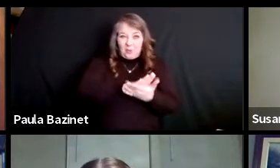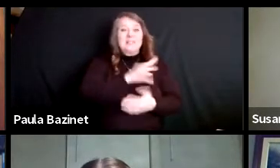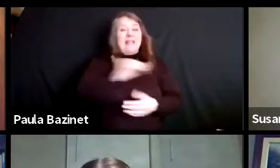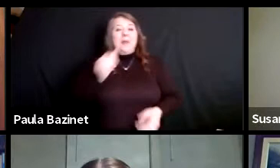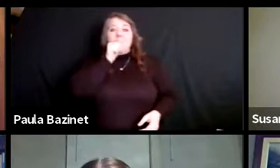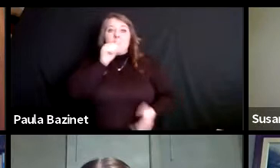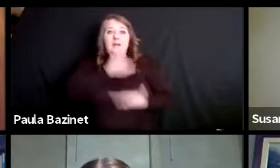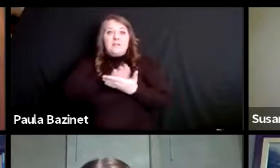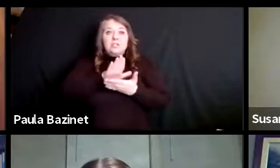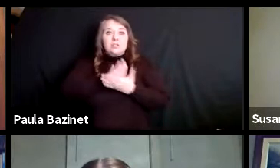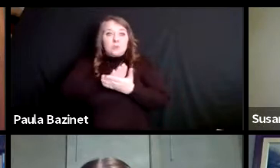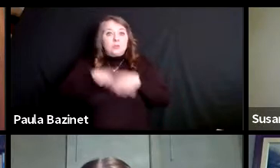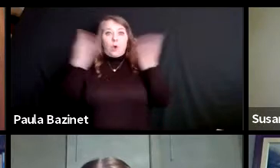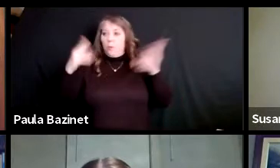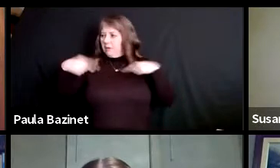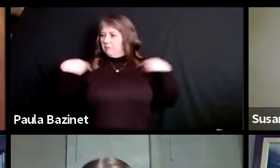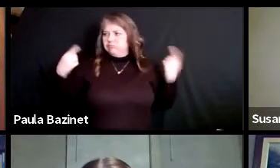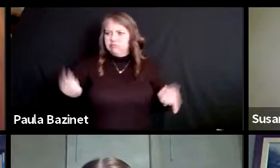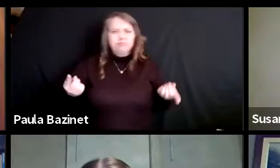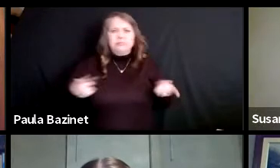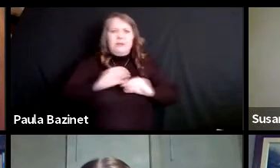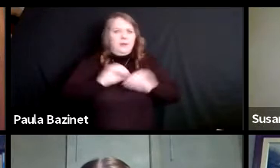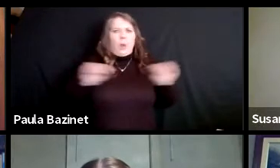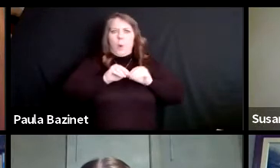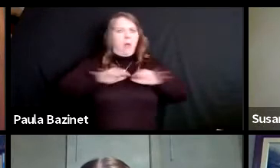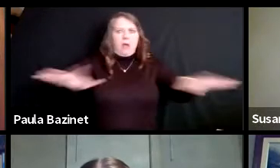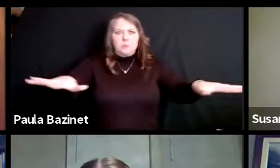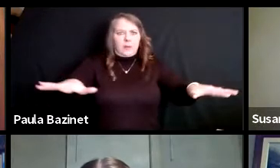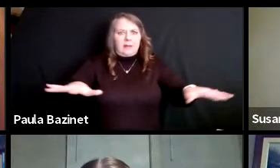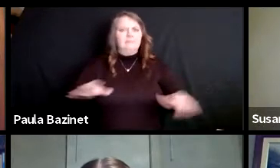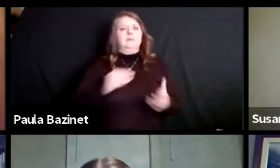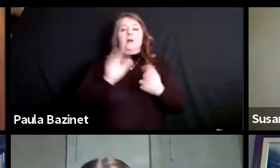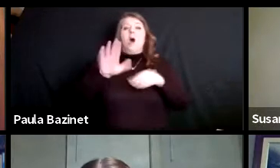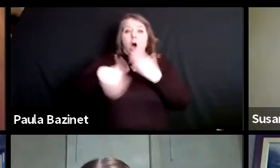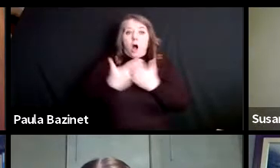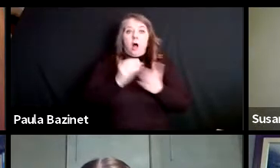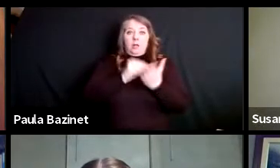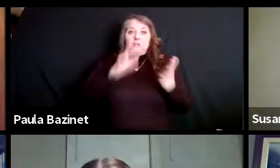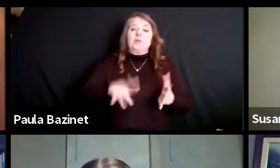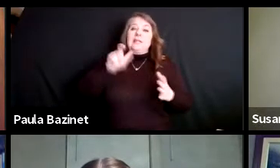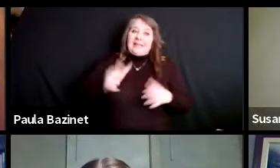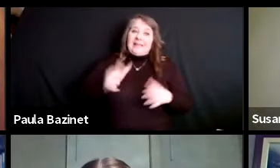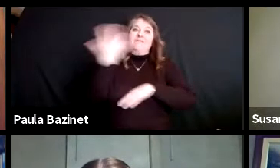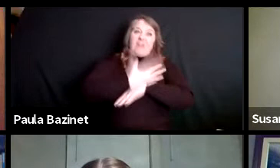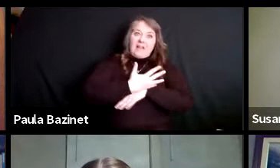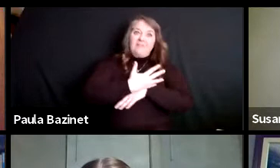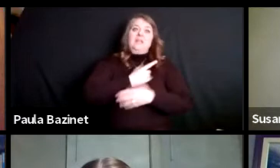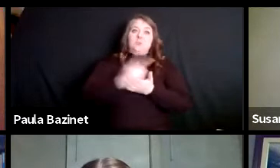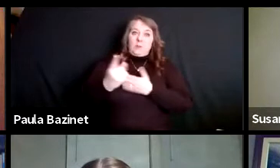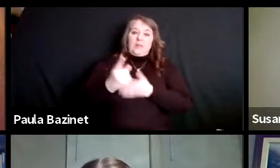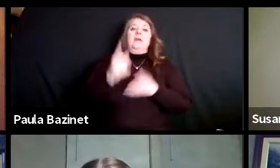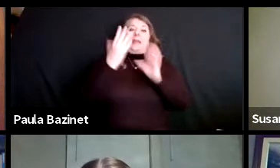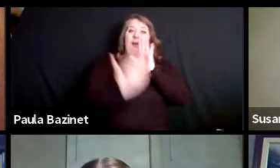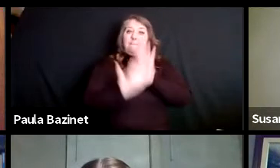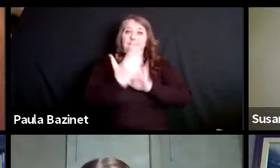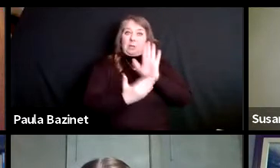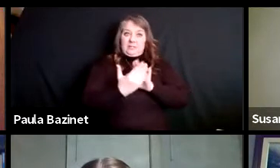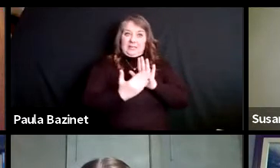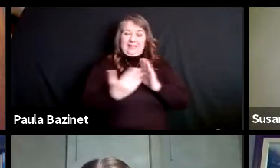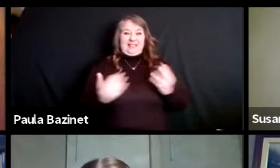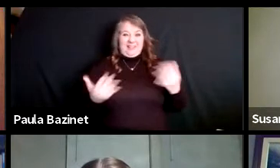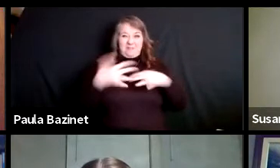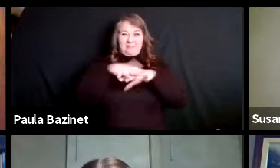outbreaks either. All students really need to be with us 5 days a week in person. This modified blending learning is not meeting student